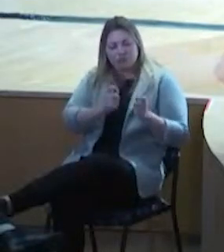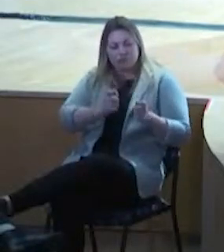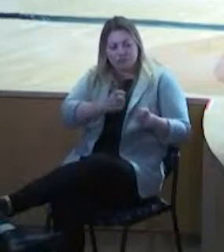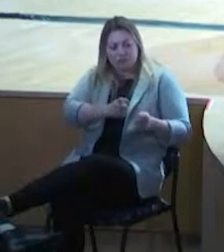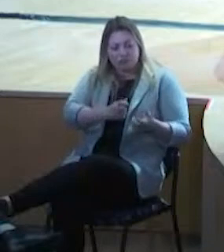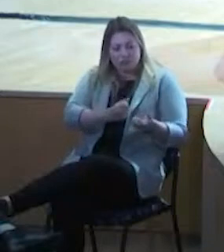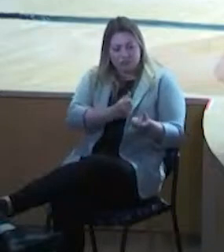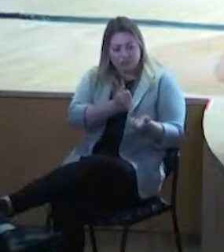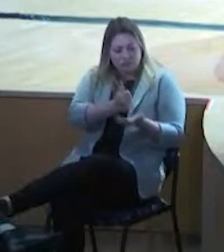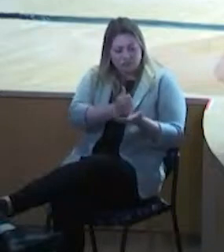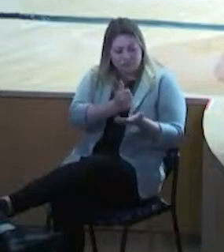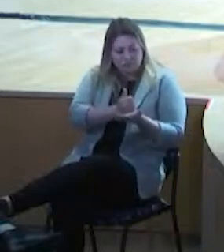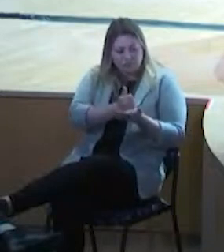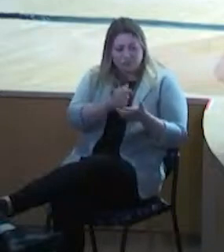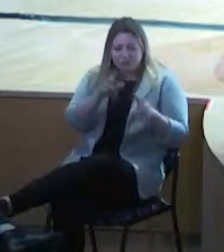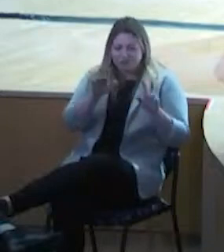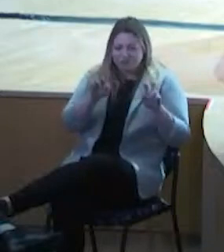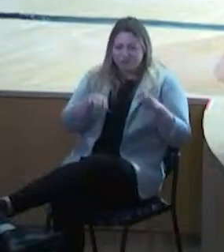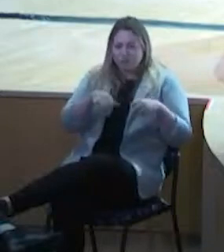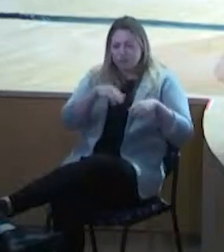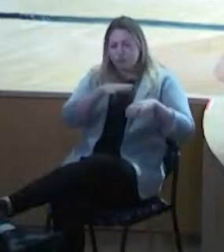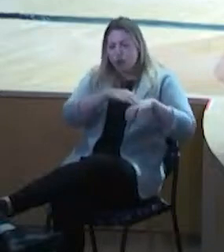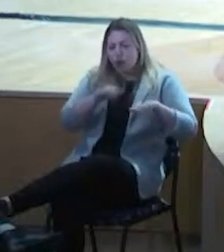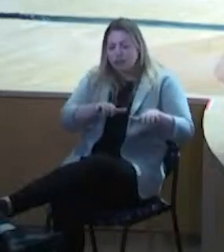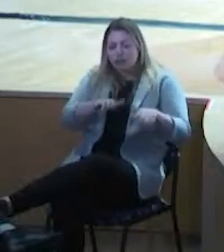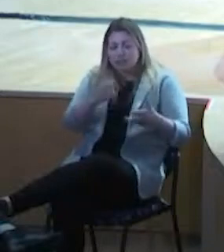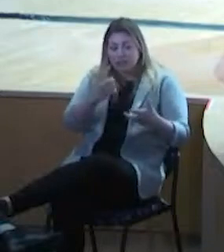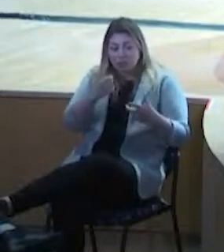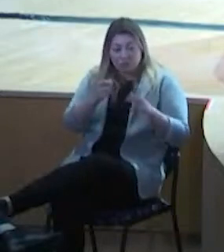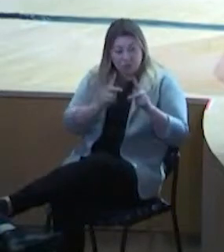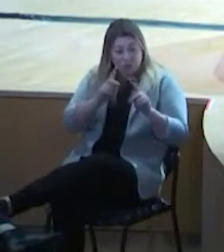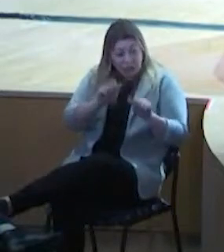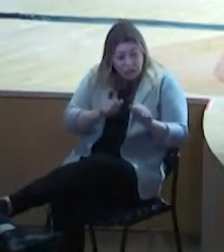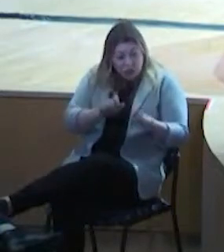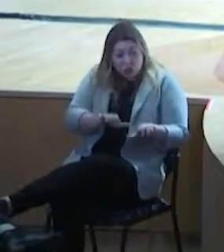And as a call to action, is there something you think that people could or should do?